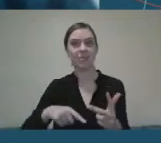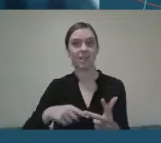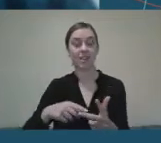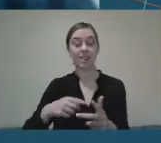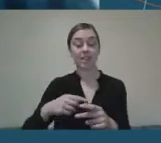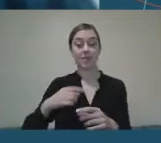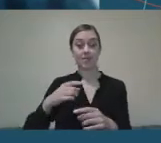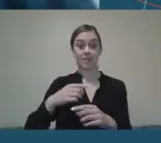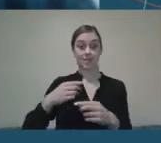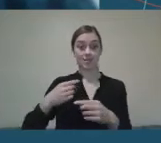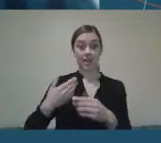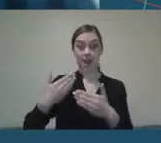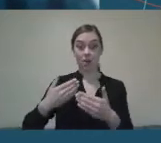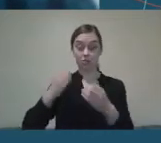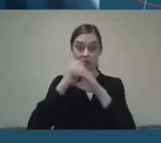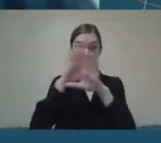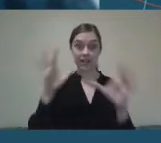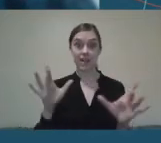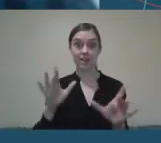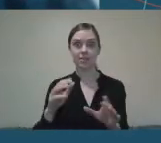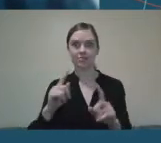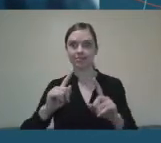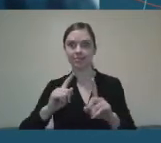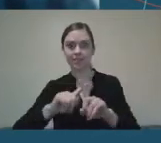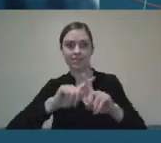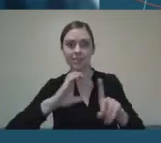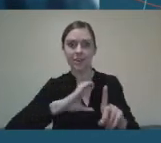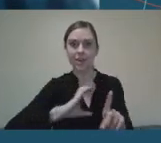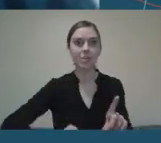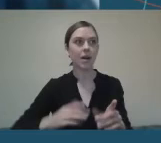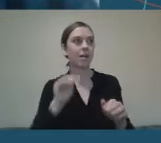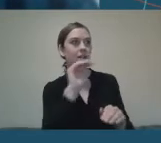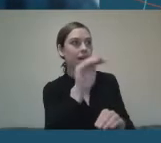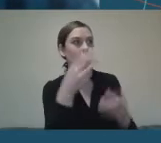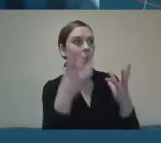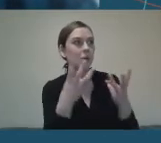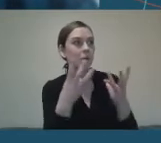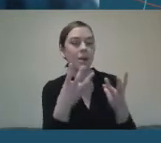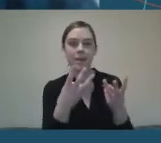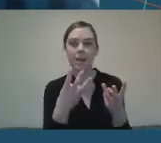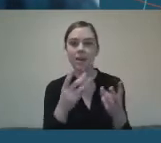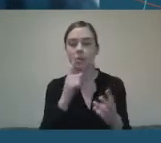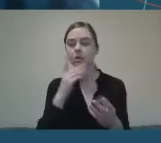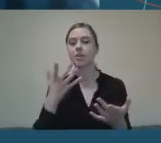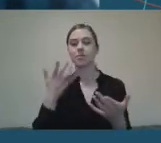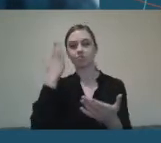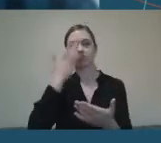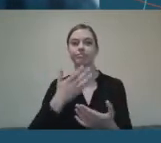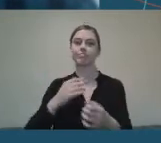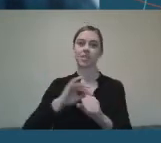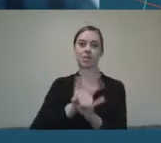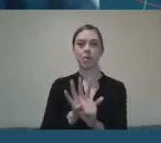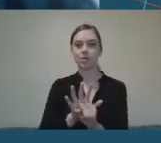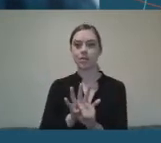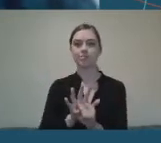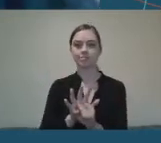that, I've had numerous clubs come to me saying we want to get this going, and unfortunately COVID hit at that particular time and they weren't